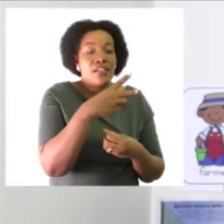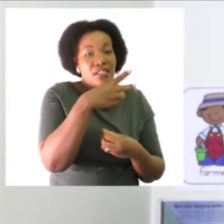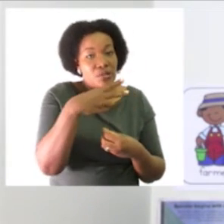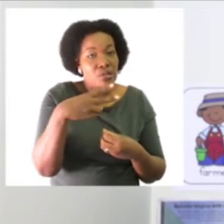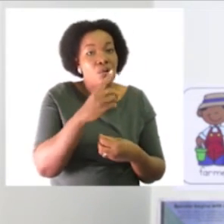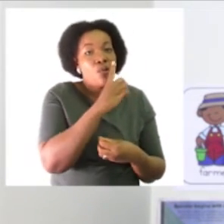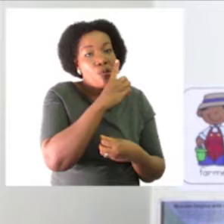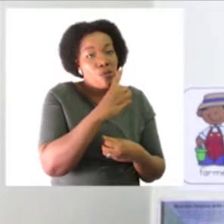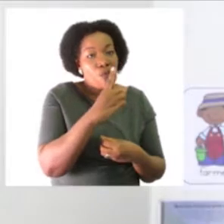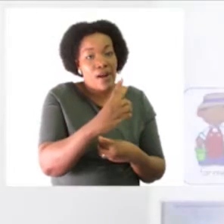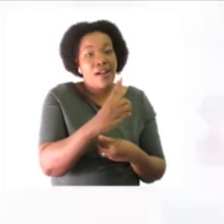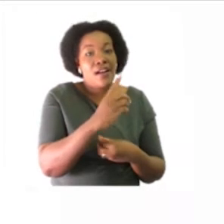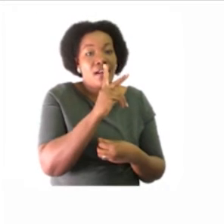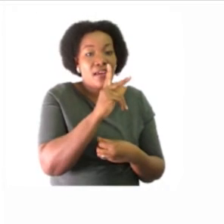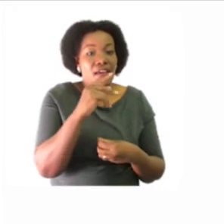our page